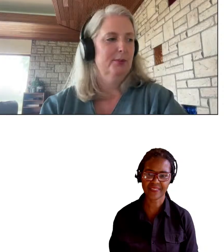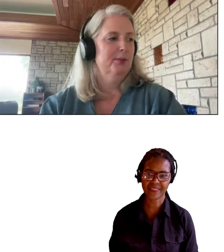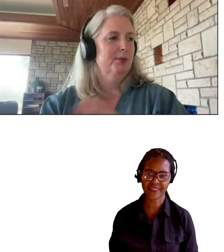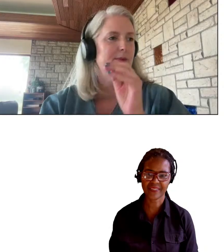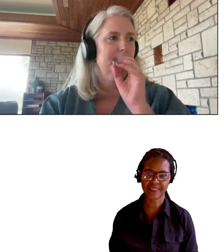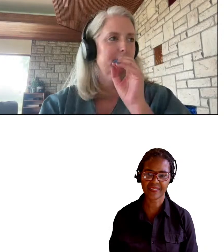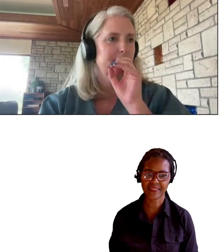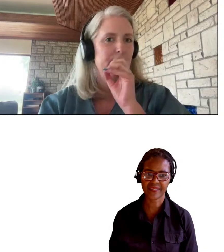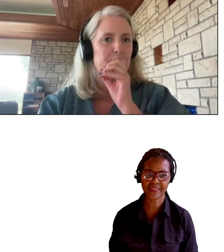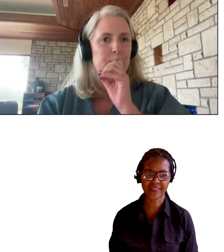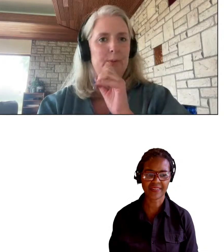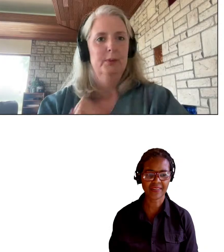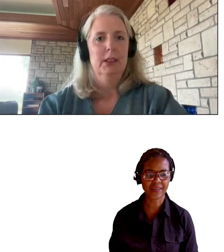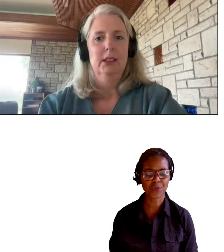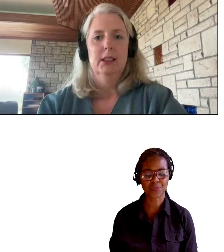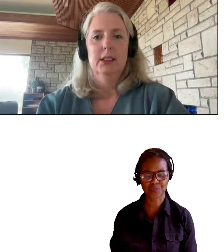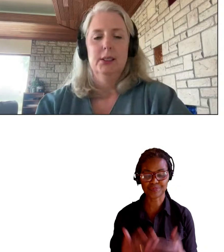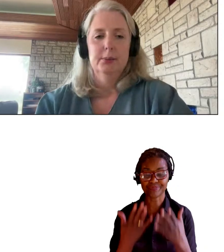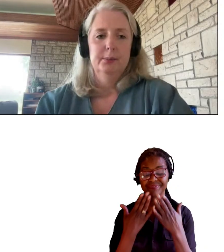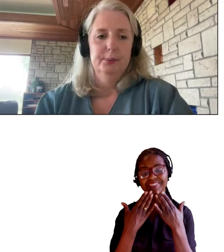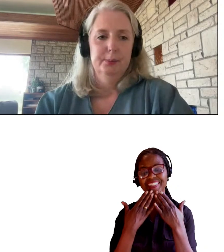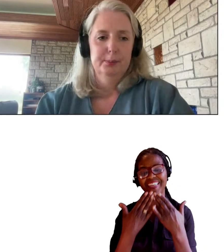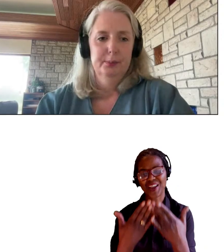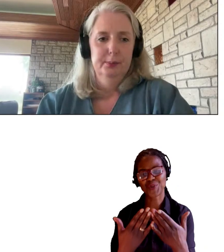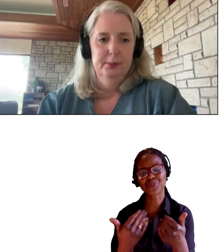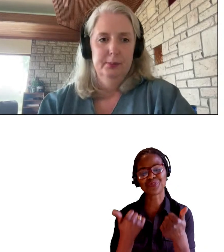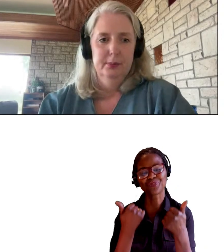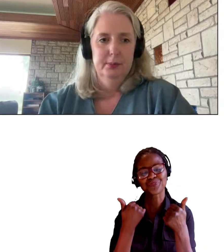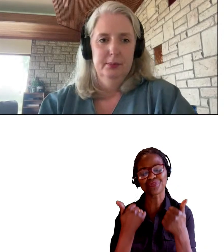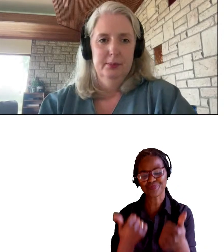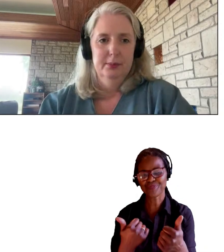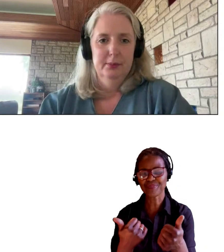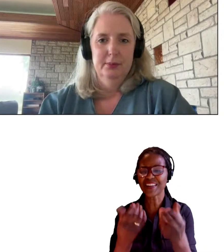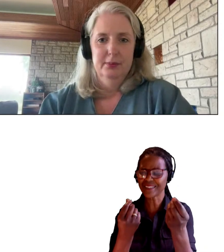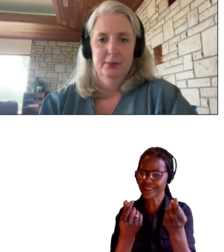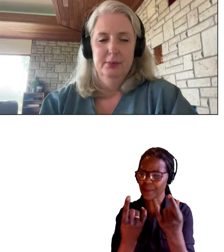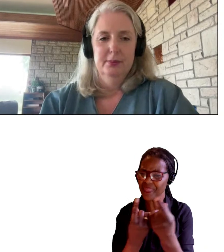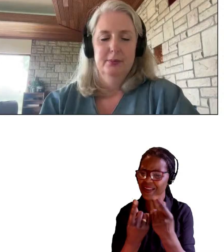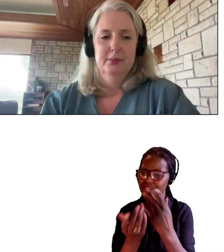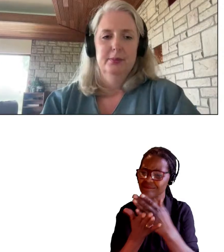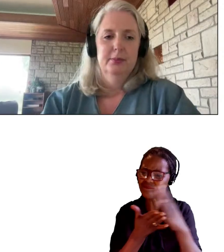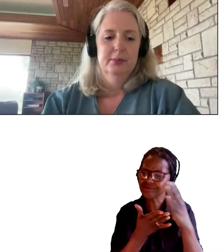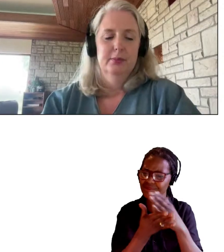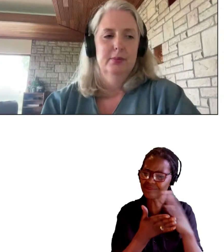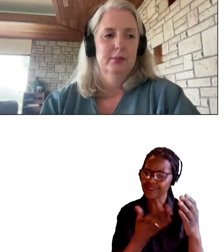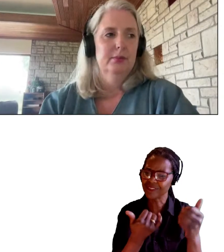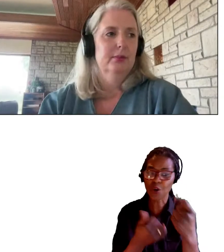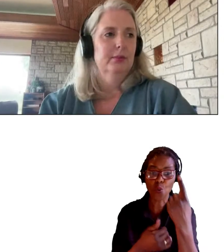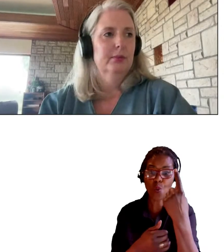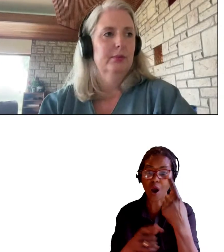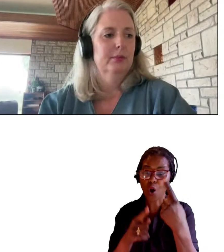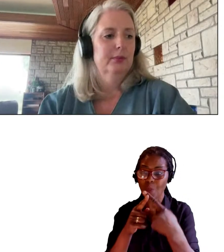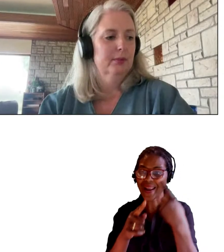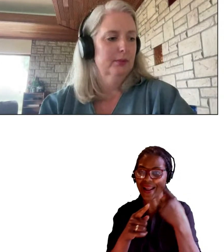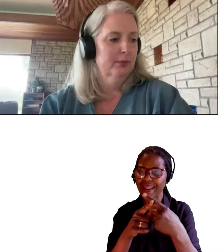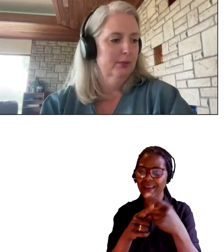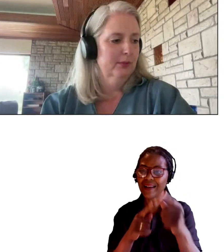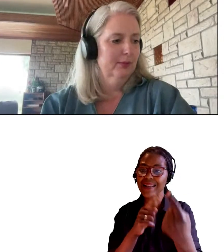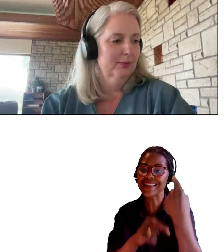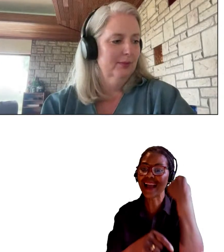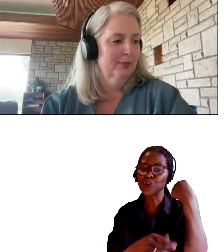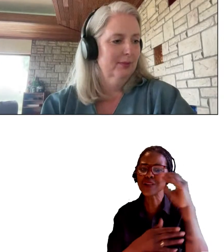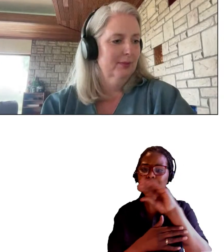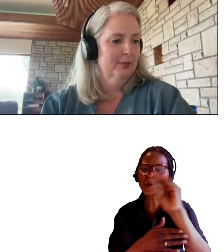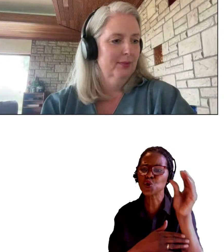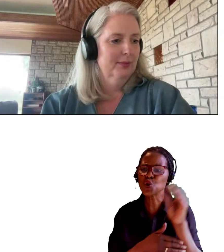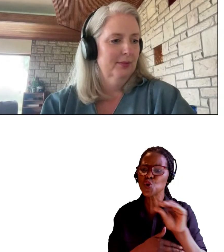So thanks, that was great, and there was some things that have already been clarified, but 2 questions. One, very quickly, I missed the Zoom yesterday, and was that the